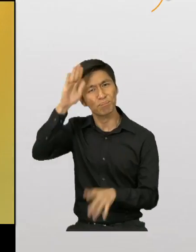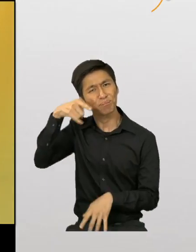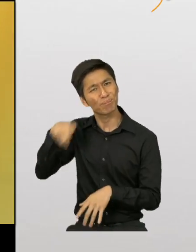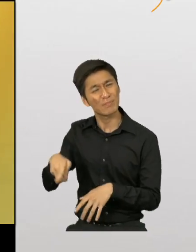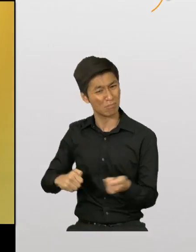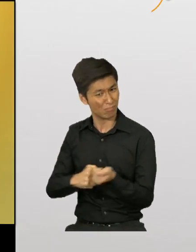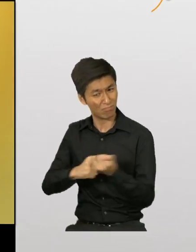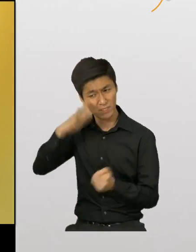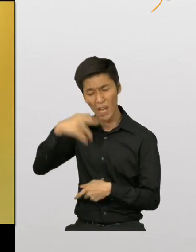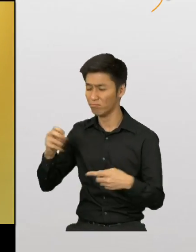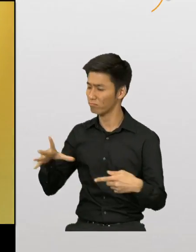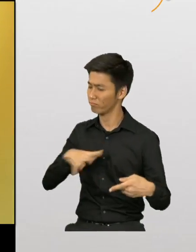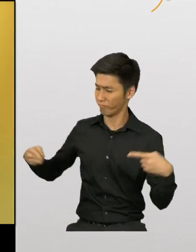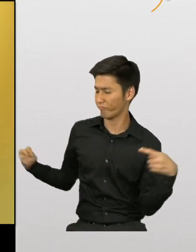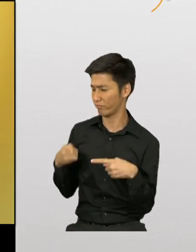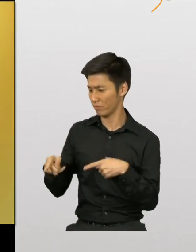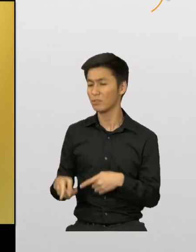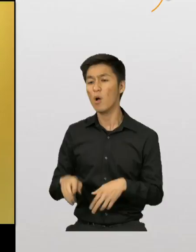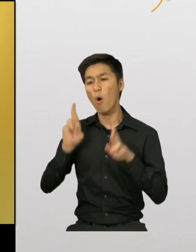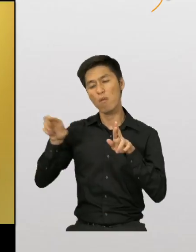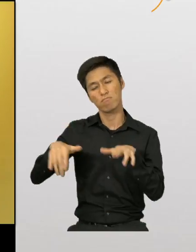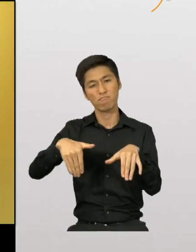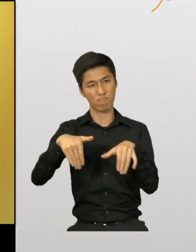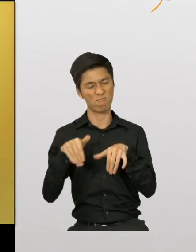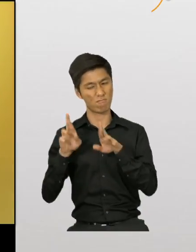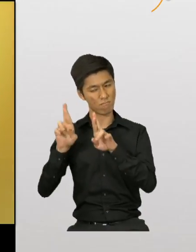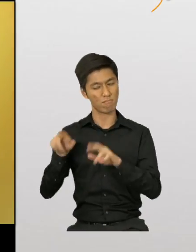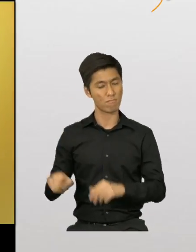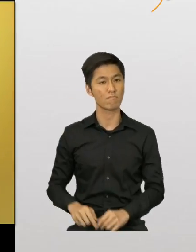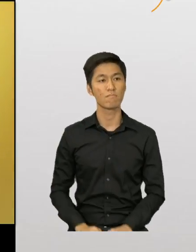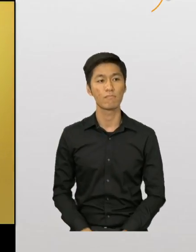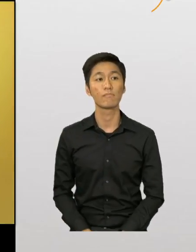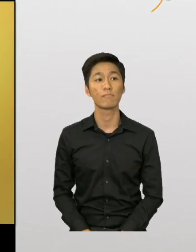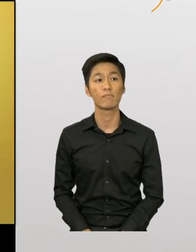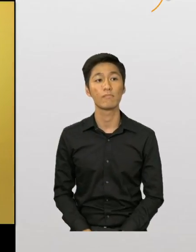supporters who grow or make these things, hoping to force the US to back off.